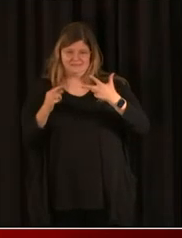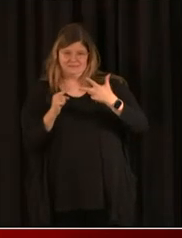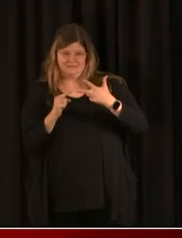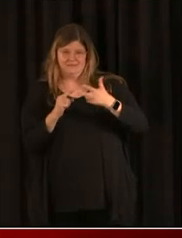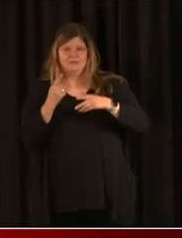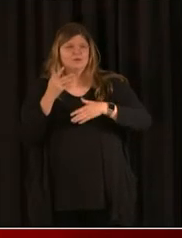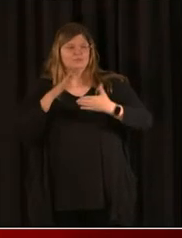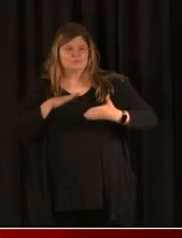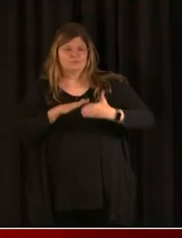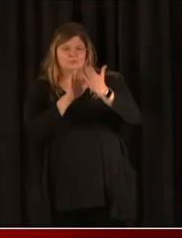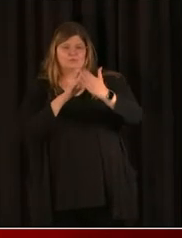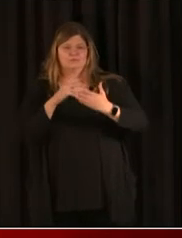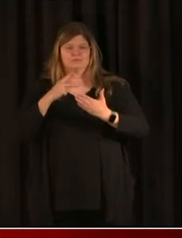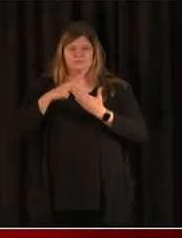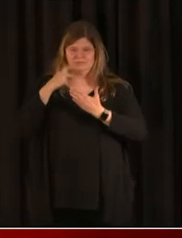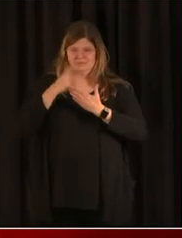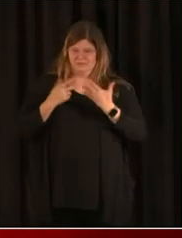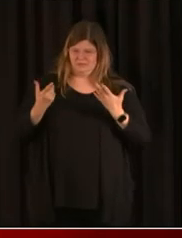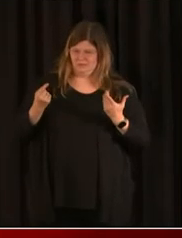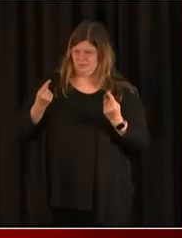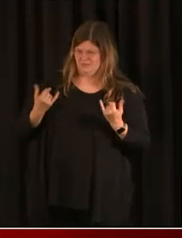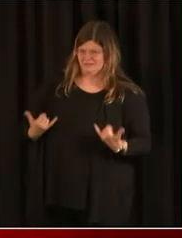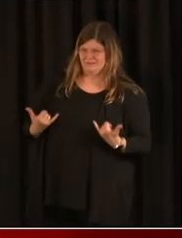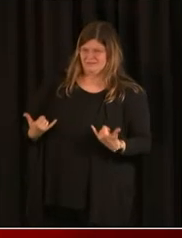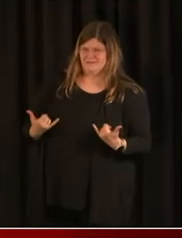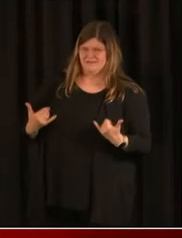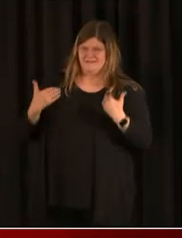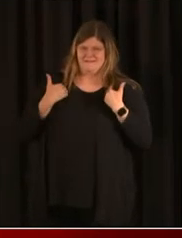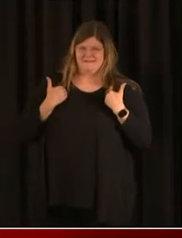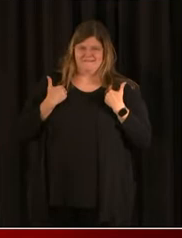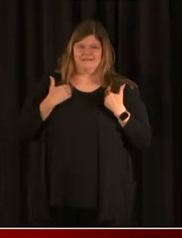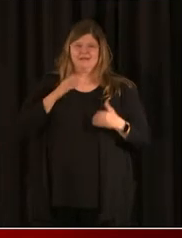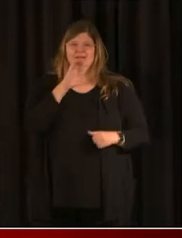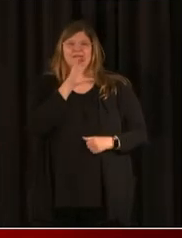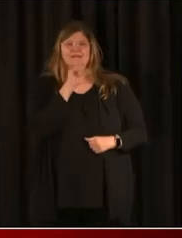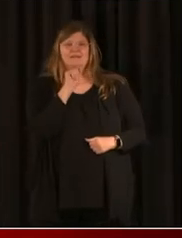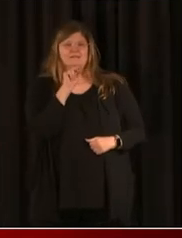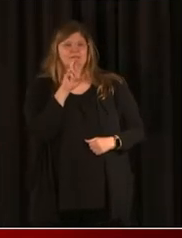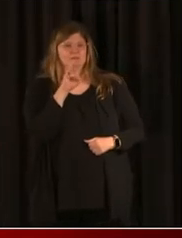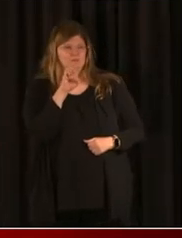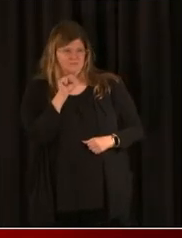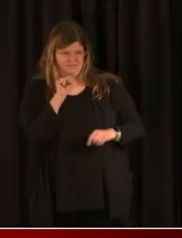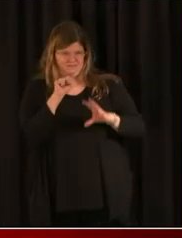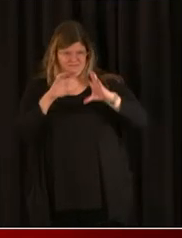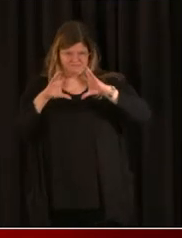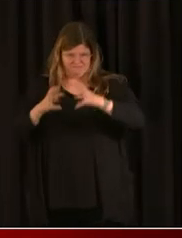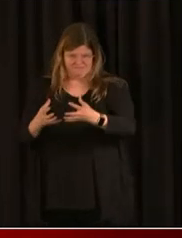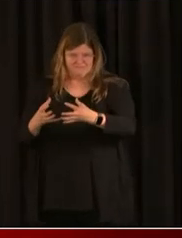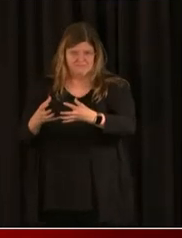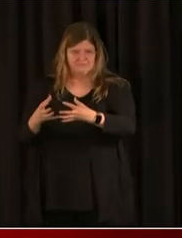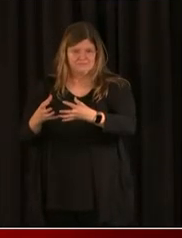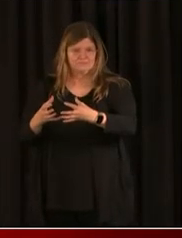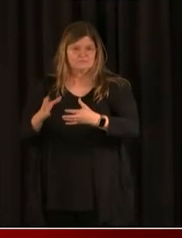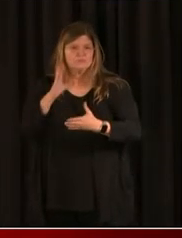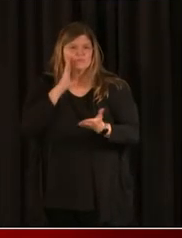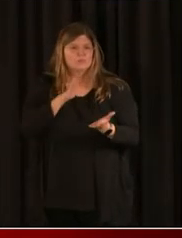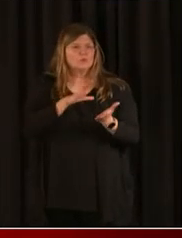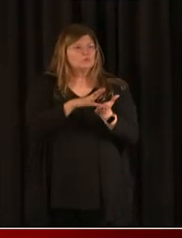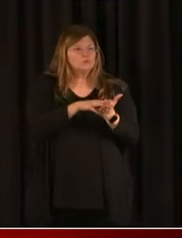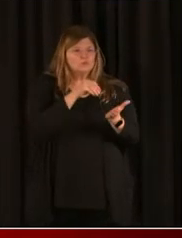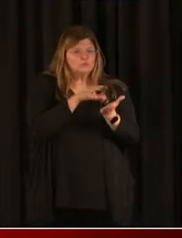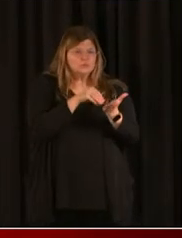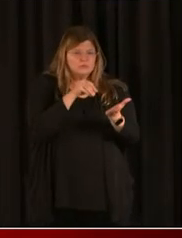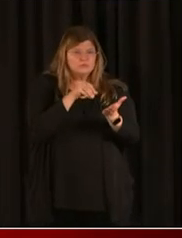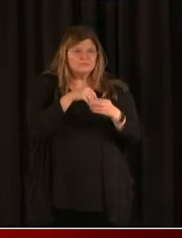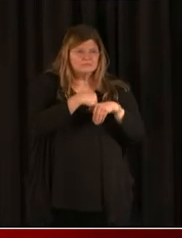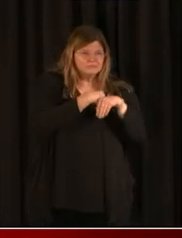we have care classrooms where students learn remotely in their school buildings with either staff or partners. And